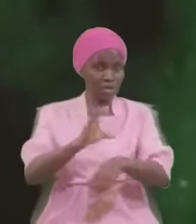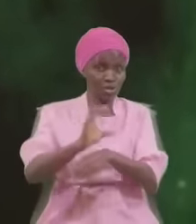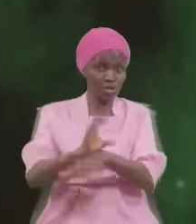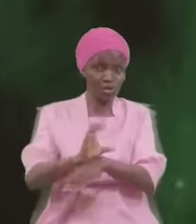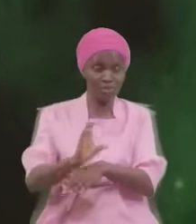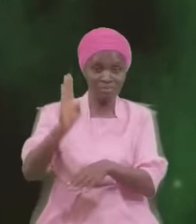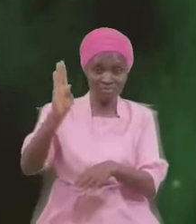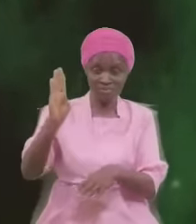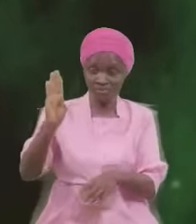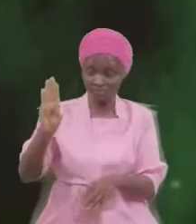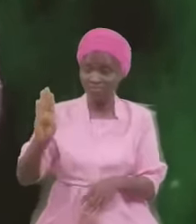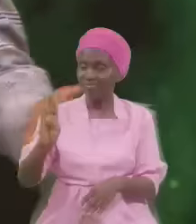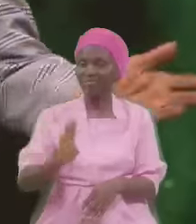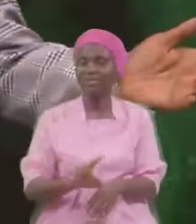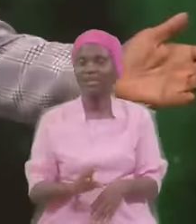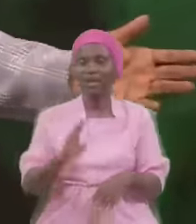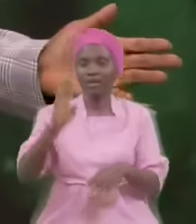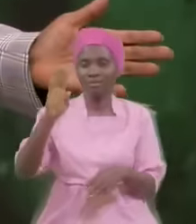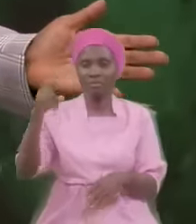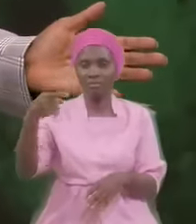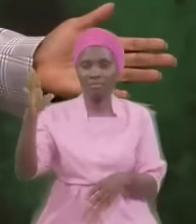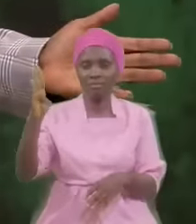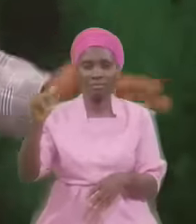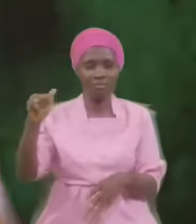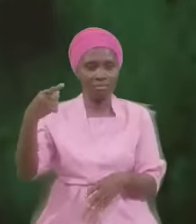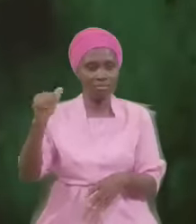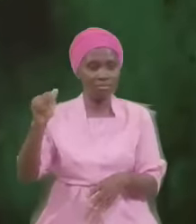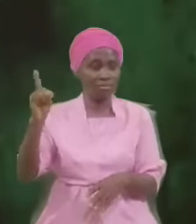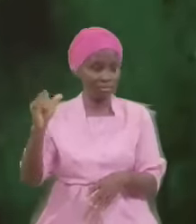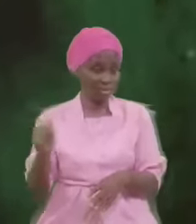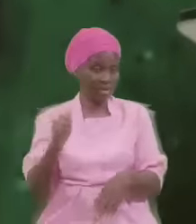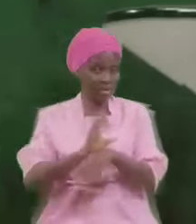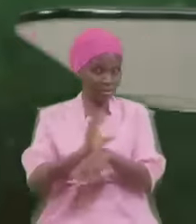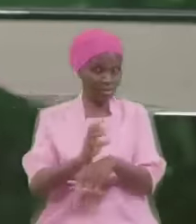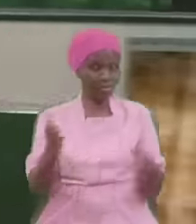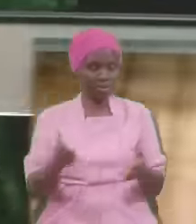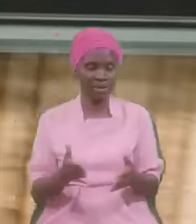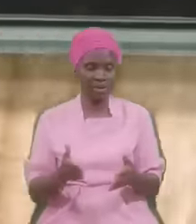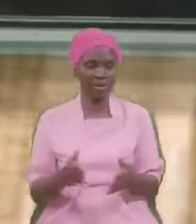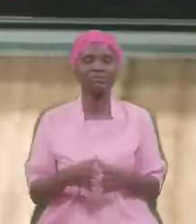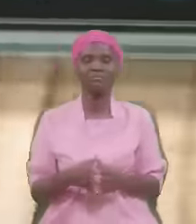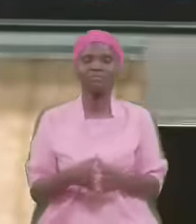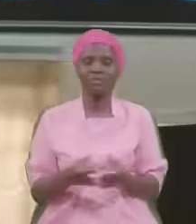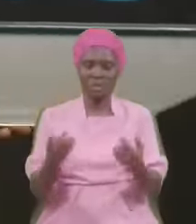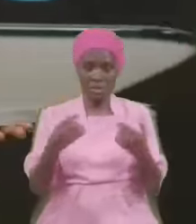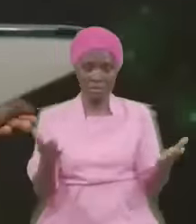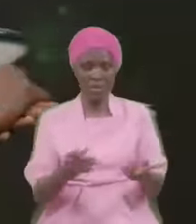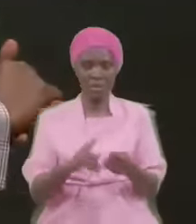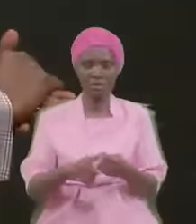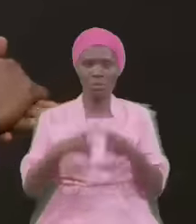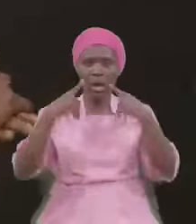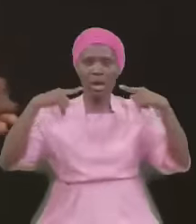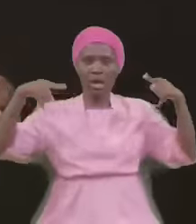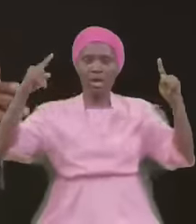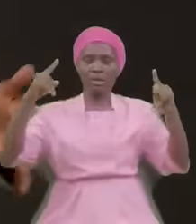again. And she came over here to give testimony and said, I met